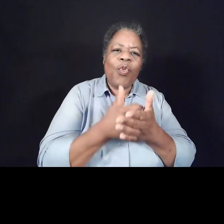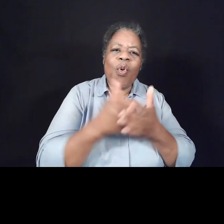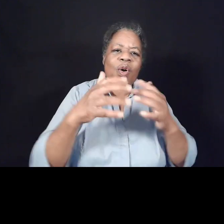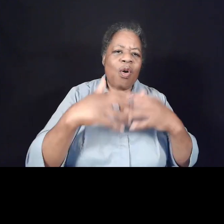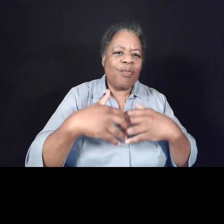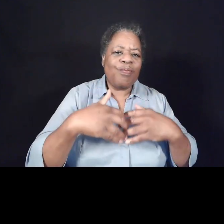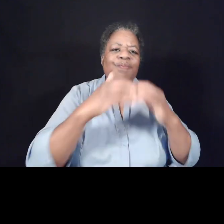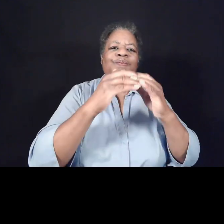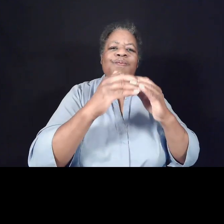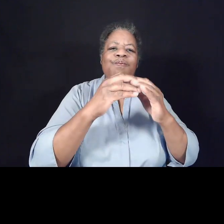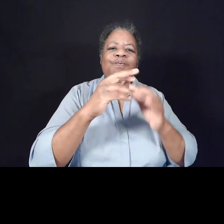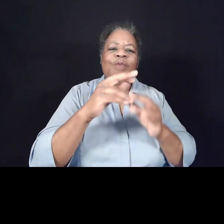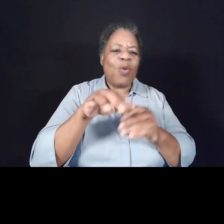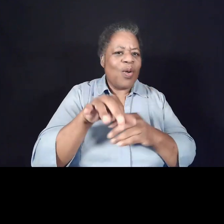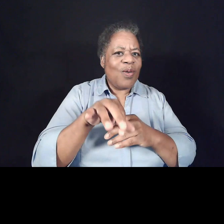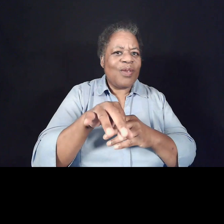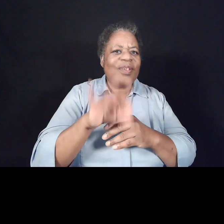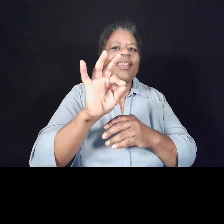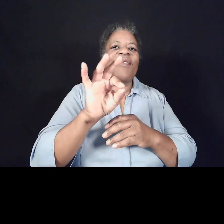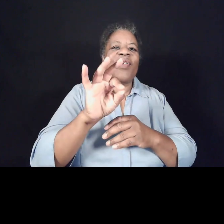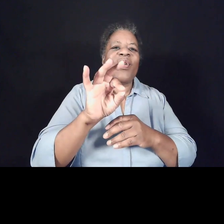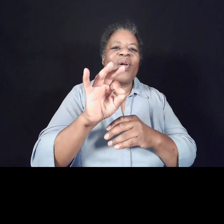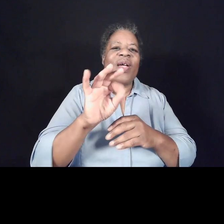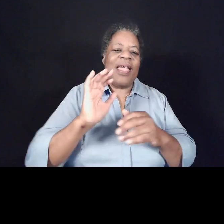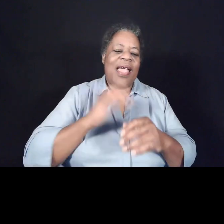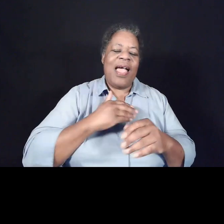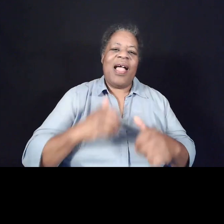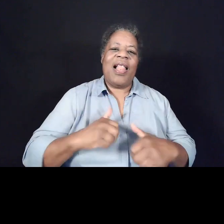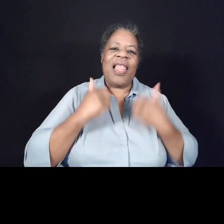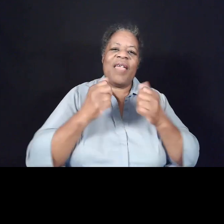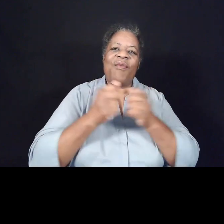rediscover our life with God.